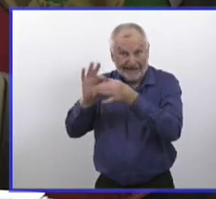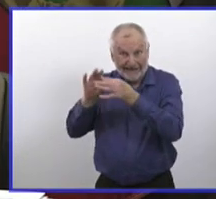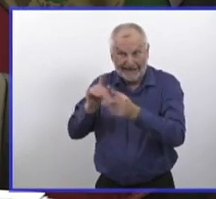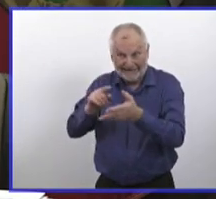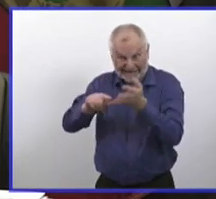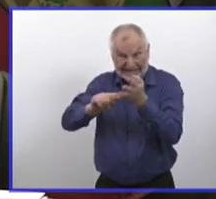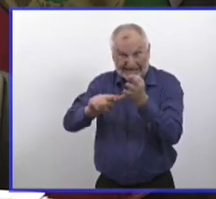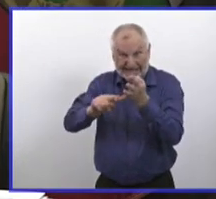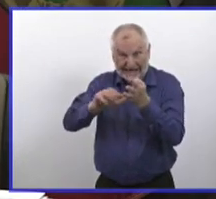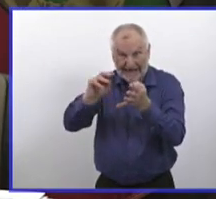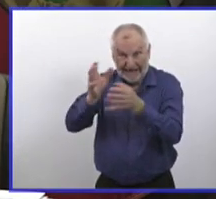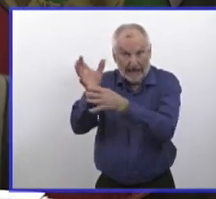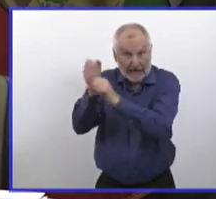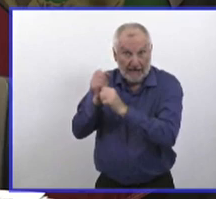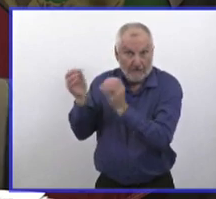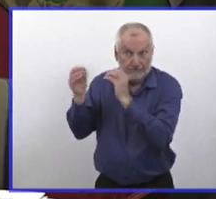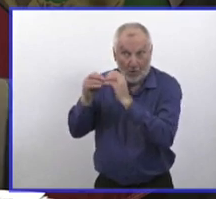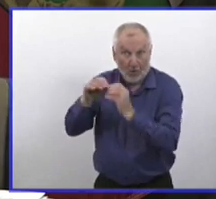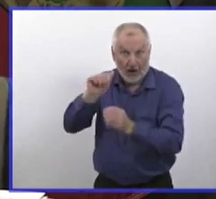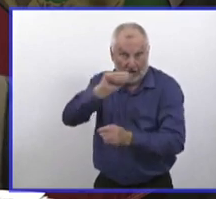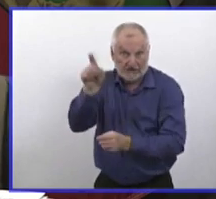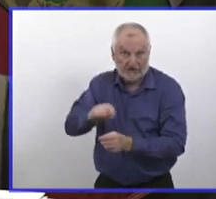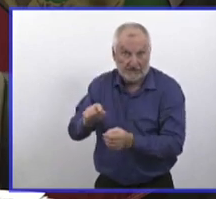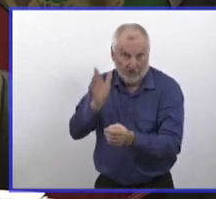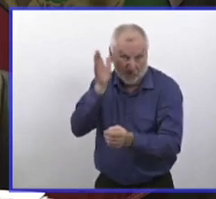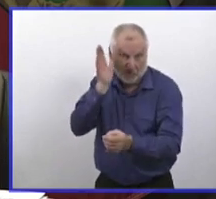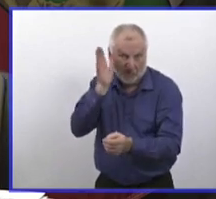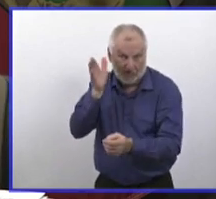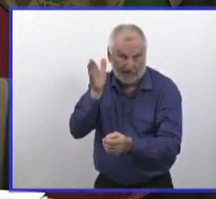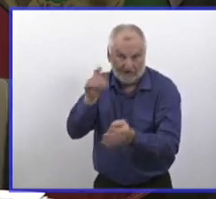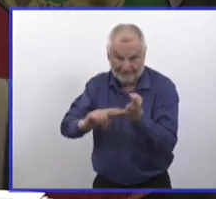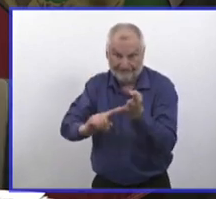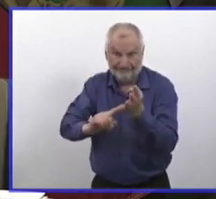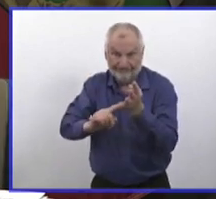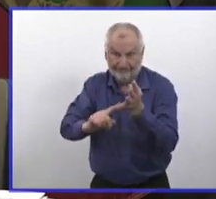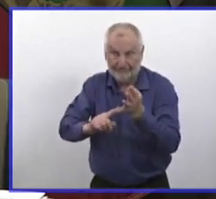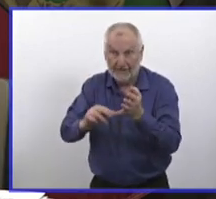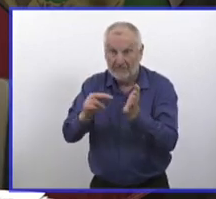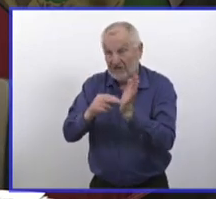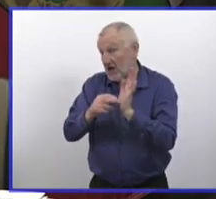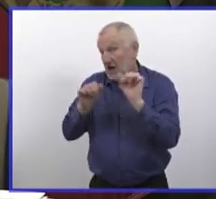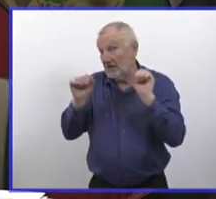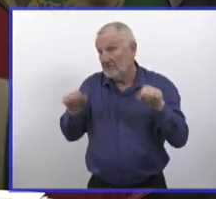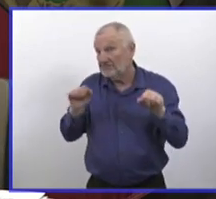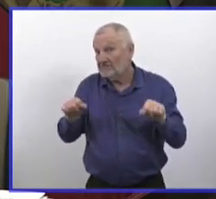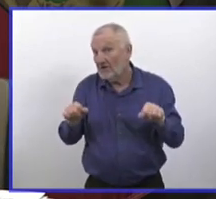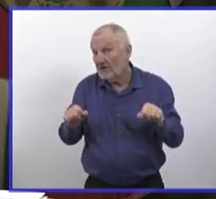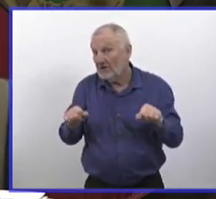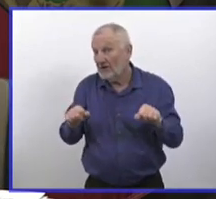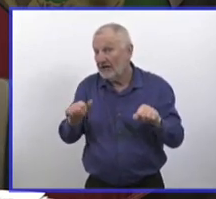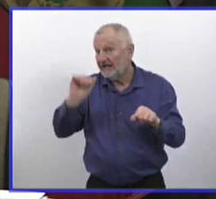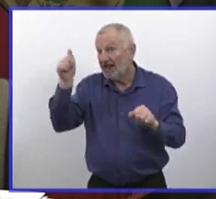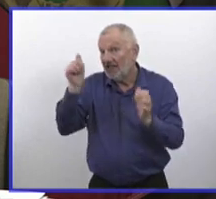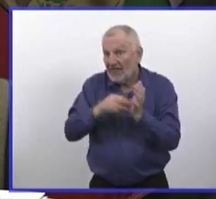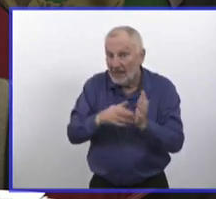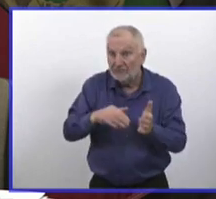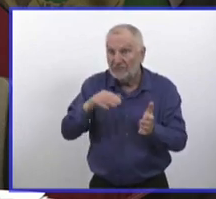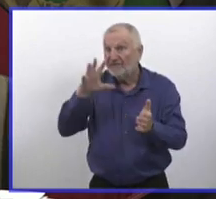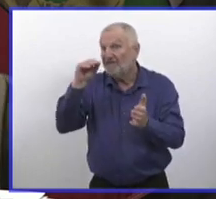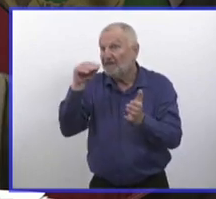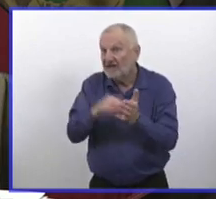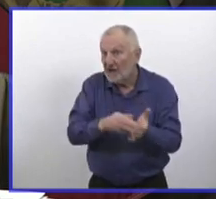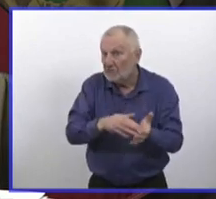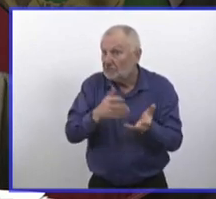March. And certainly over time, we're talking about tens of thousands or hundreds of thousands of doses. And then there's other vaccines that may